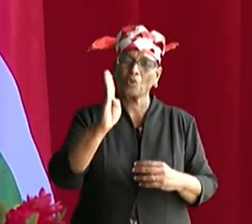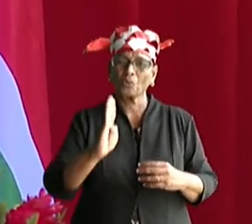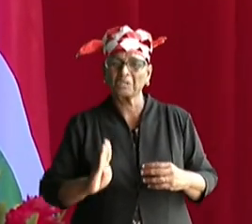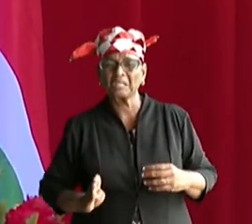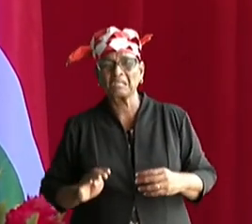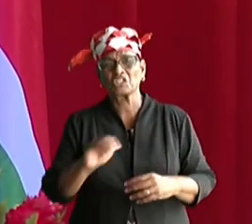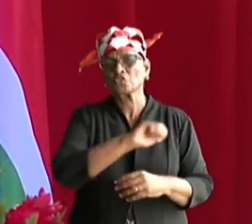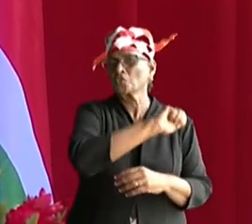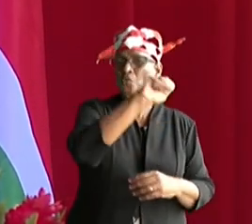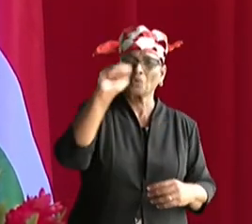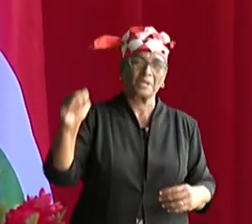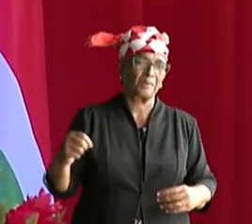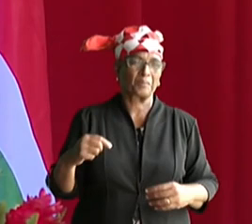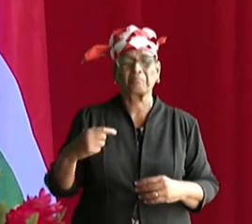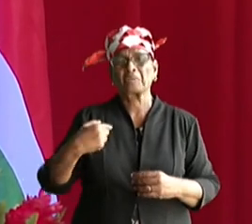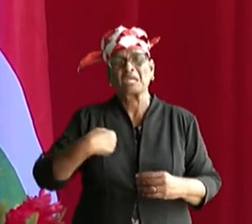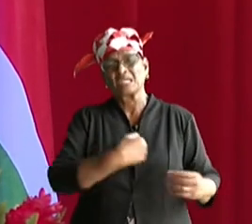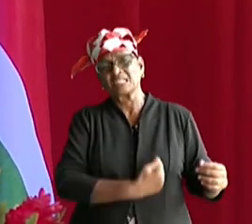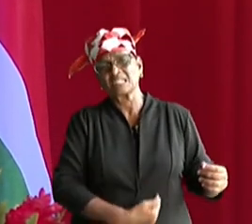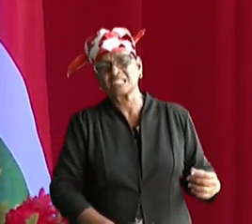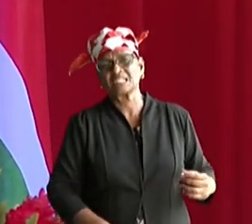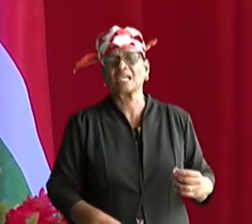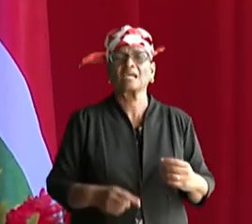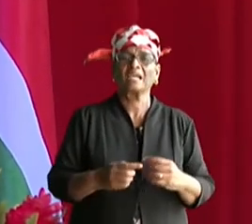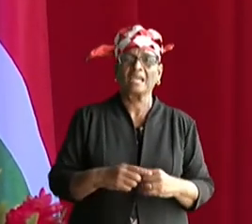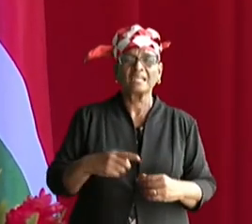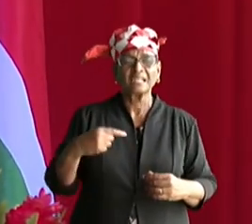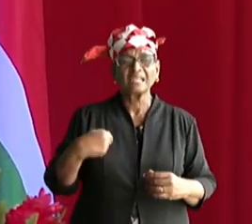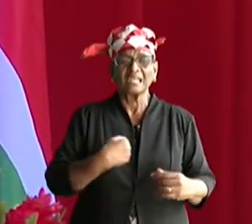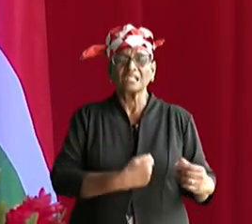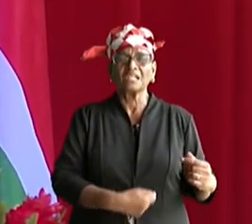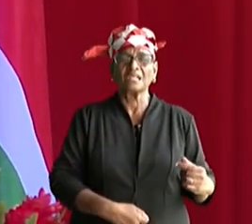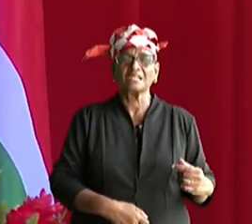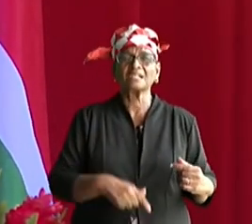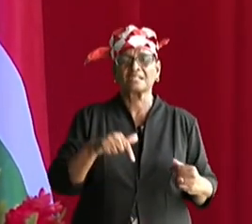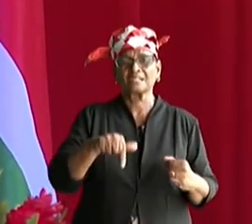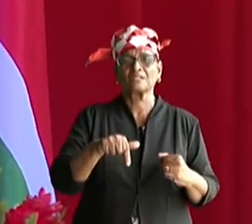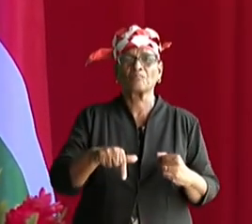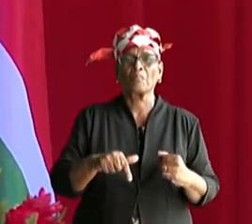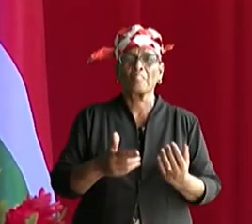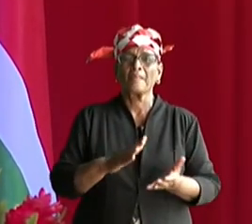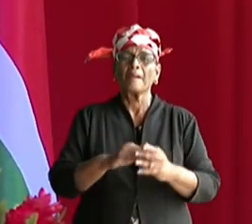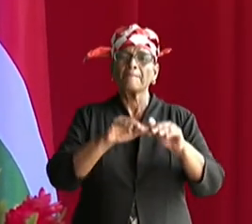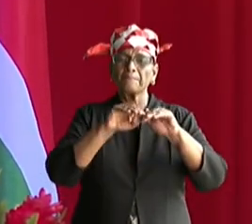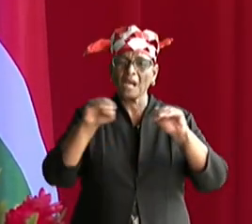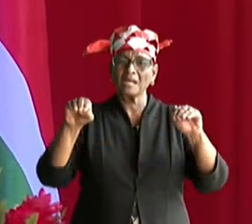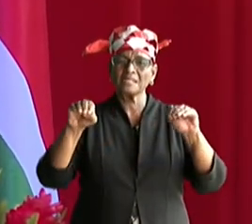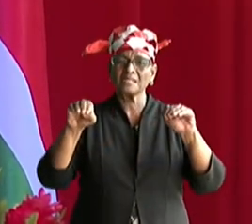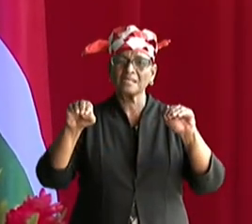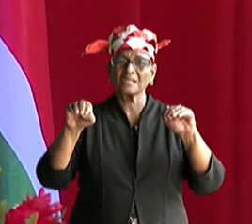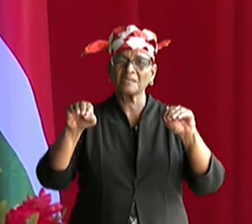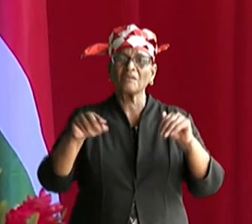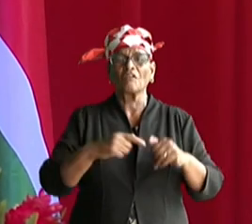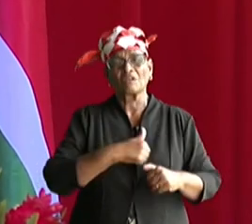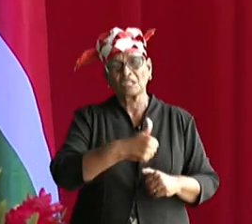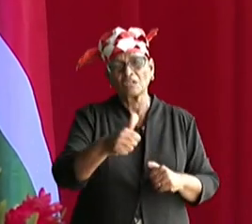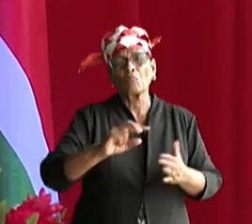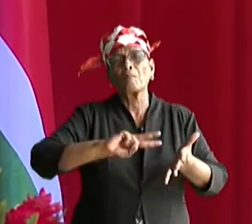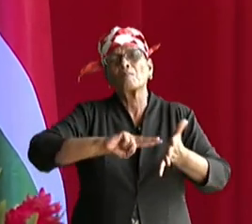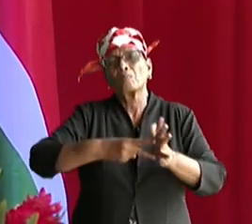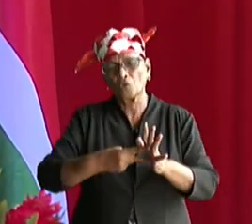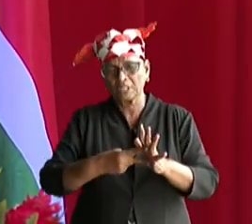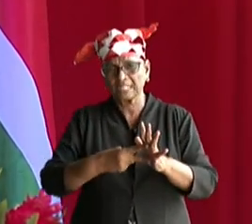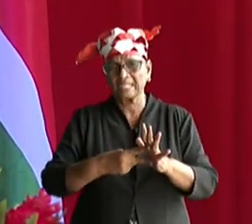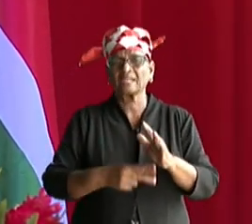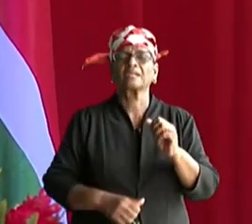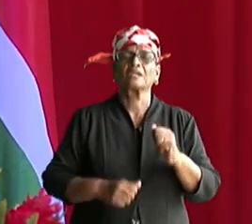Europeans, Chinese, and Indonesian, would eventually lay the basis for the attainment of political